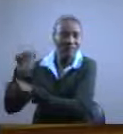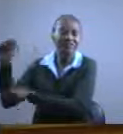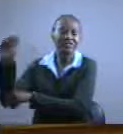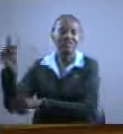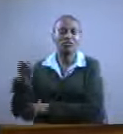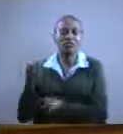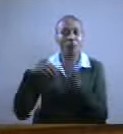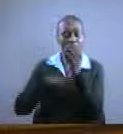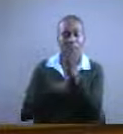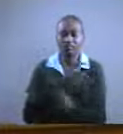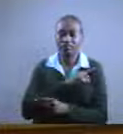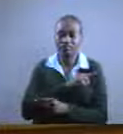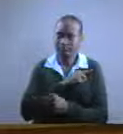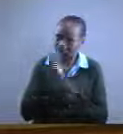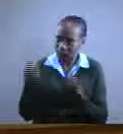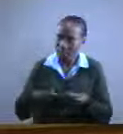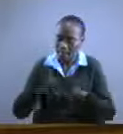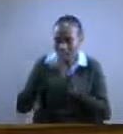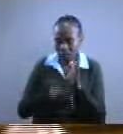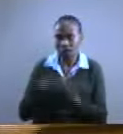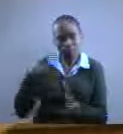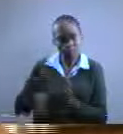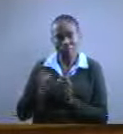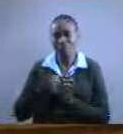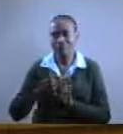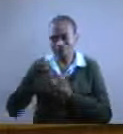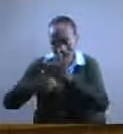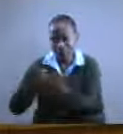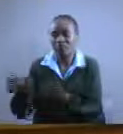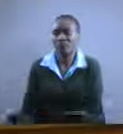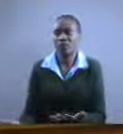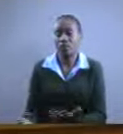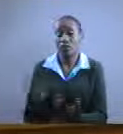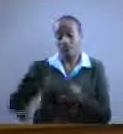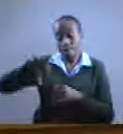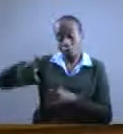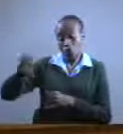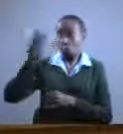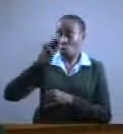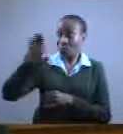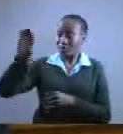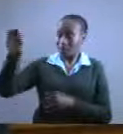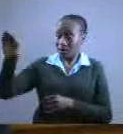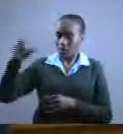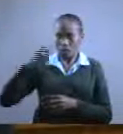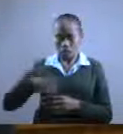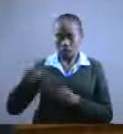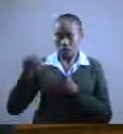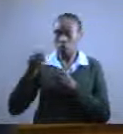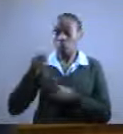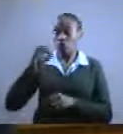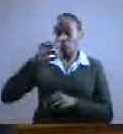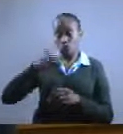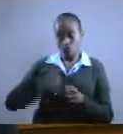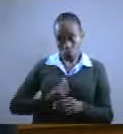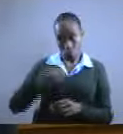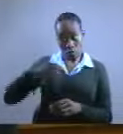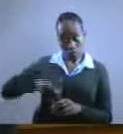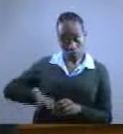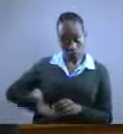protest their opposition to the policy. And in the province of the Western Cape, we moved quickly to pilot a youth wage subsidy in this